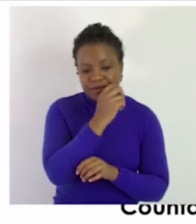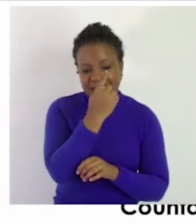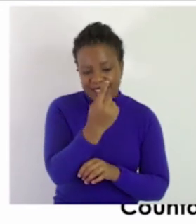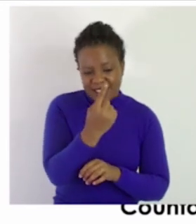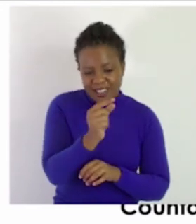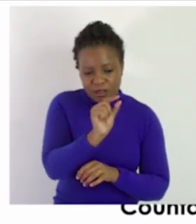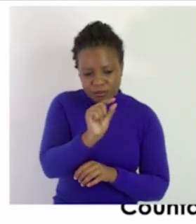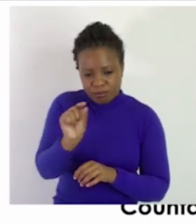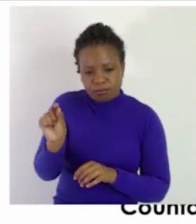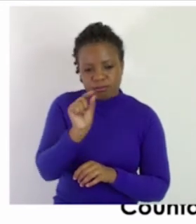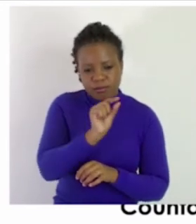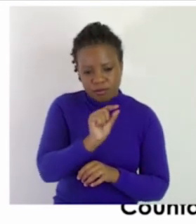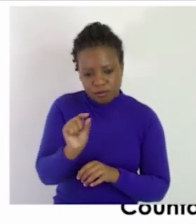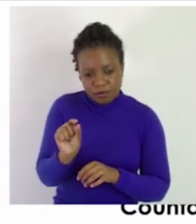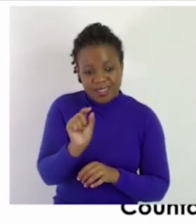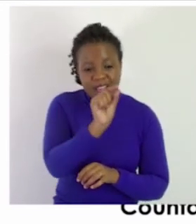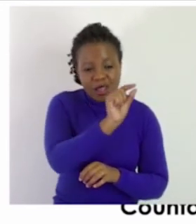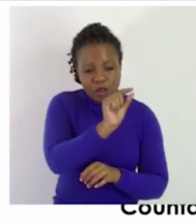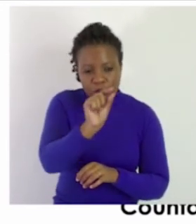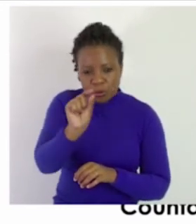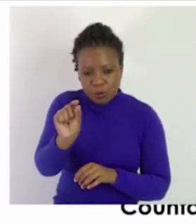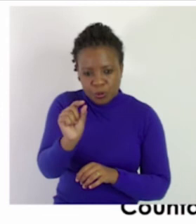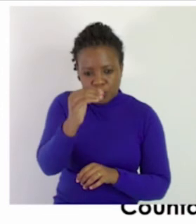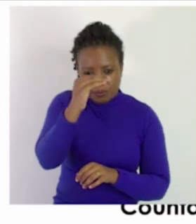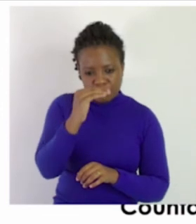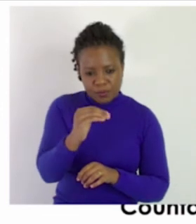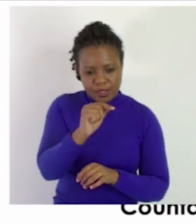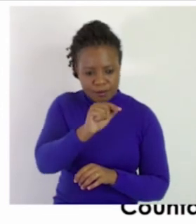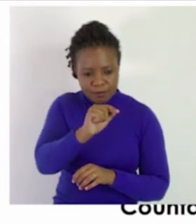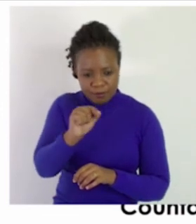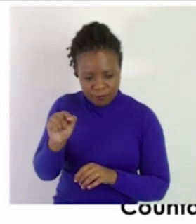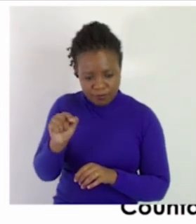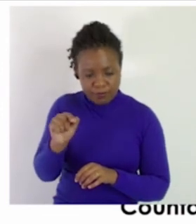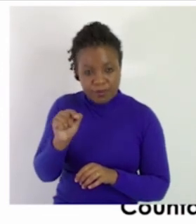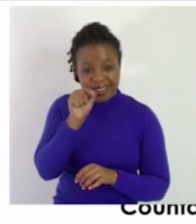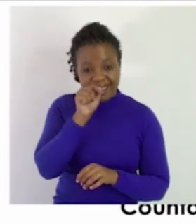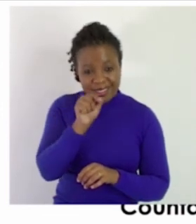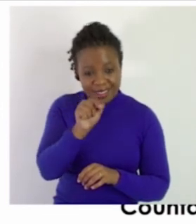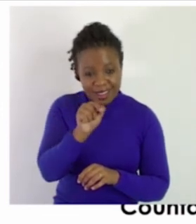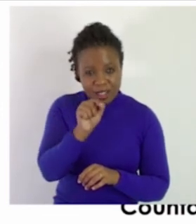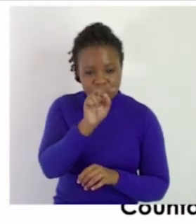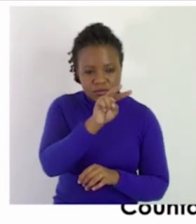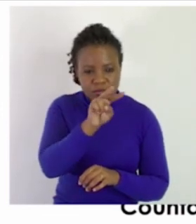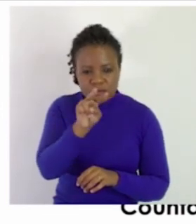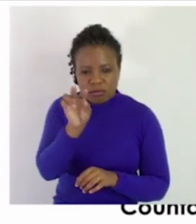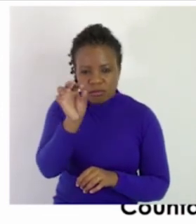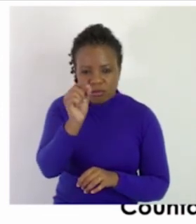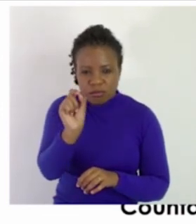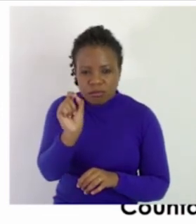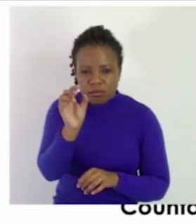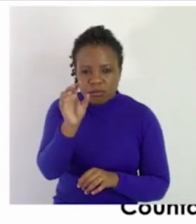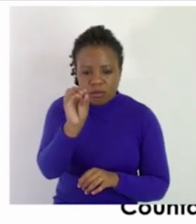it on the line provided. Again, there's an error there. As you can see, it says